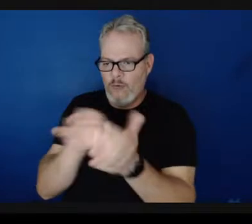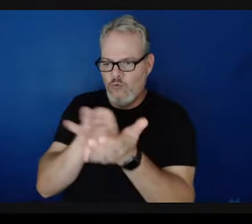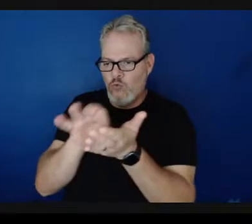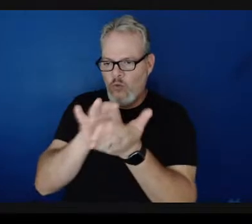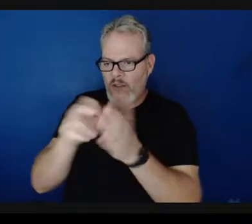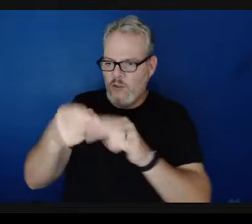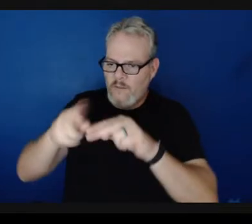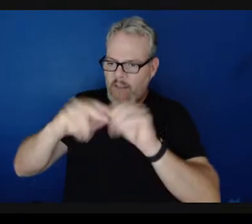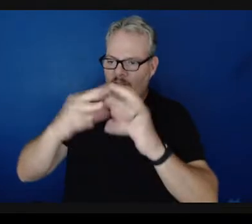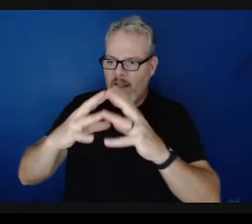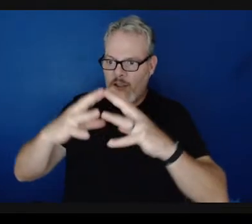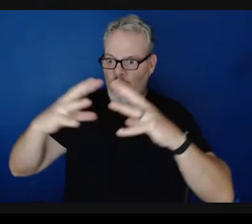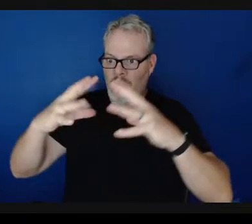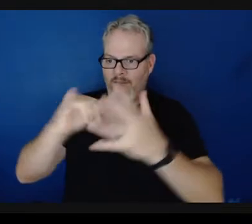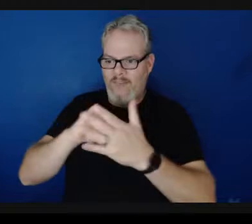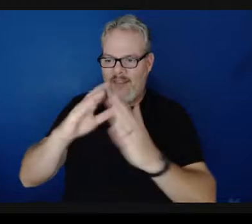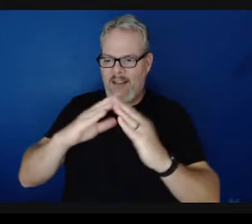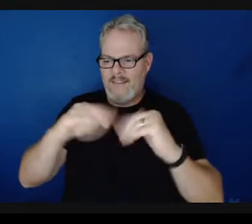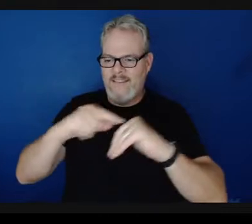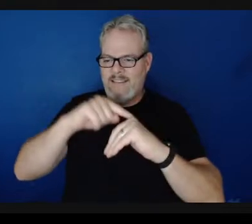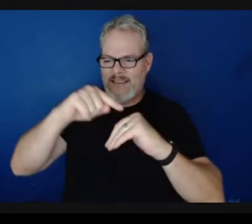so that's showing you where the magma has been building up.